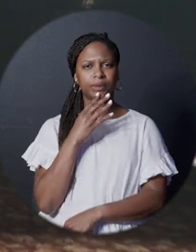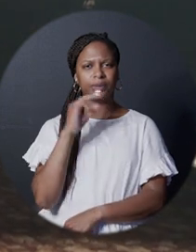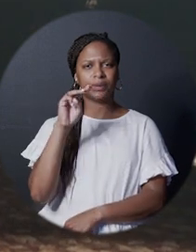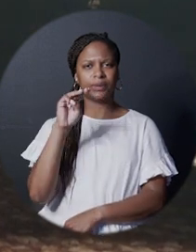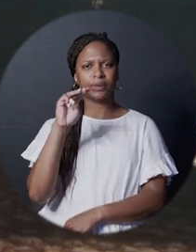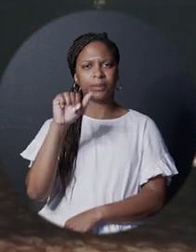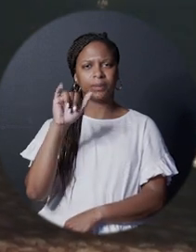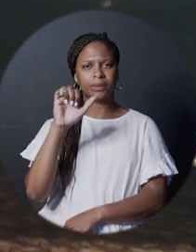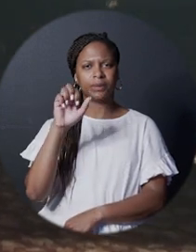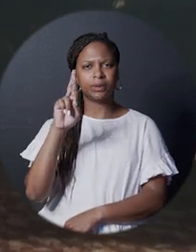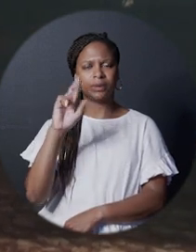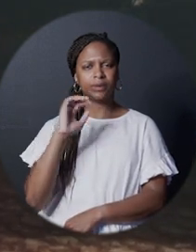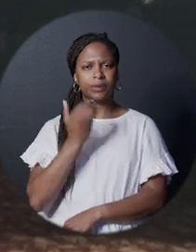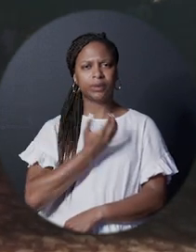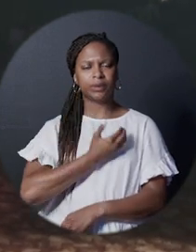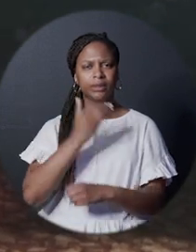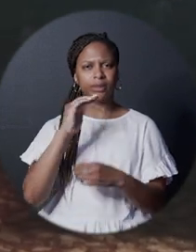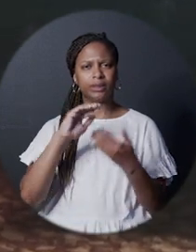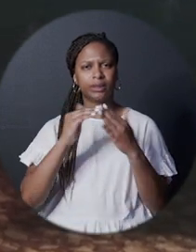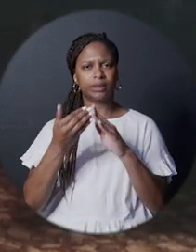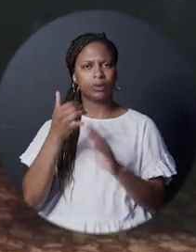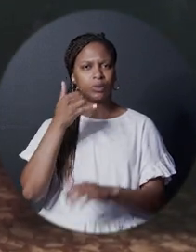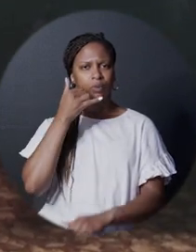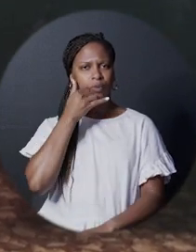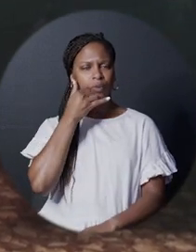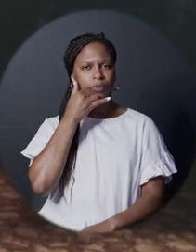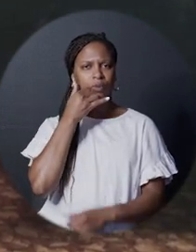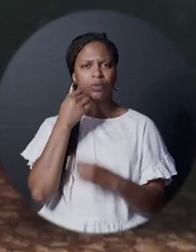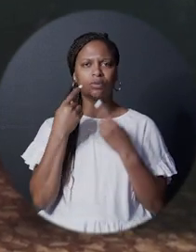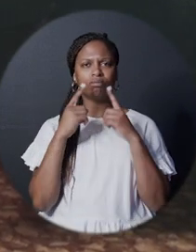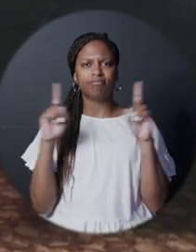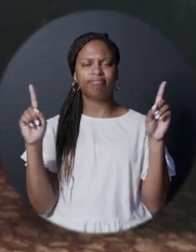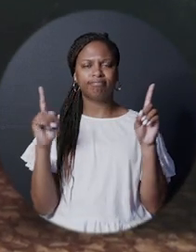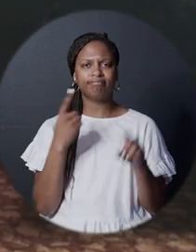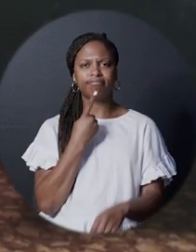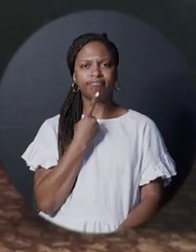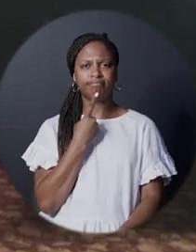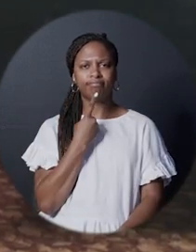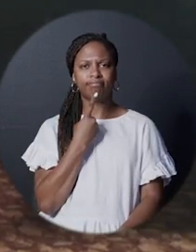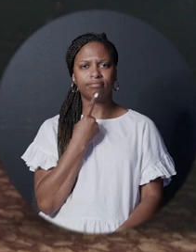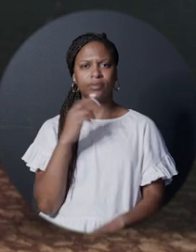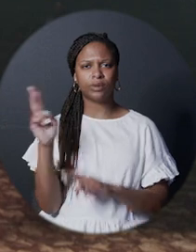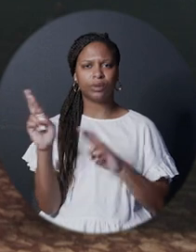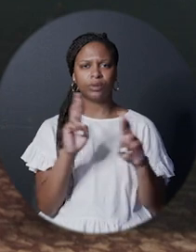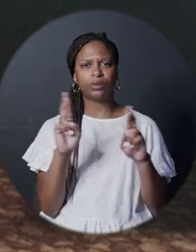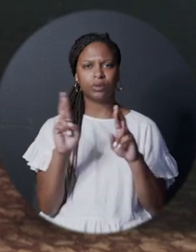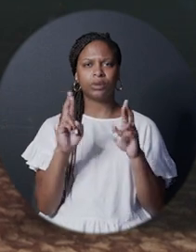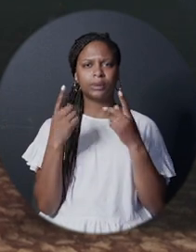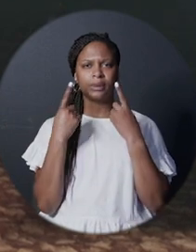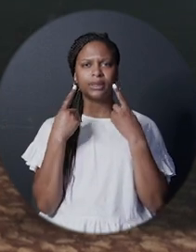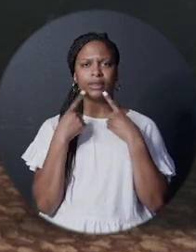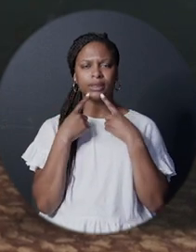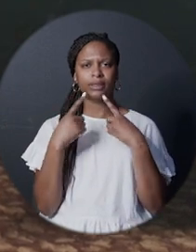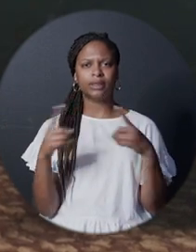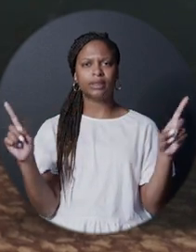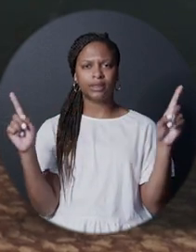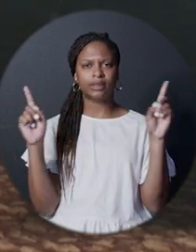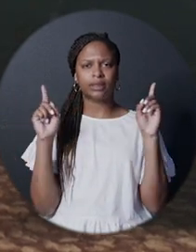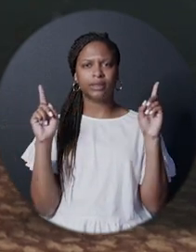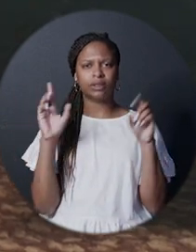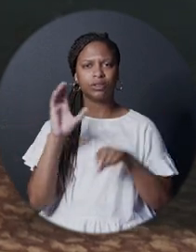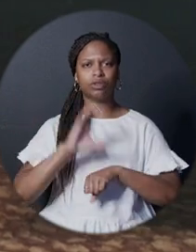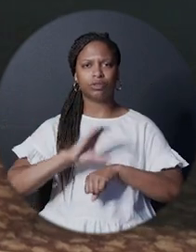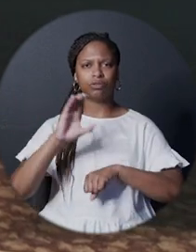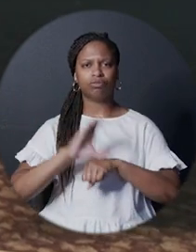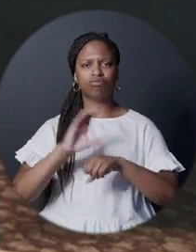I was speaking to the mayor of our city on the phone, and he made this announcement to me. He said, I'm getting ready to make an